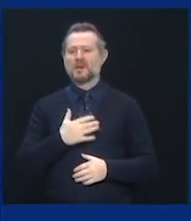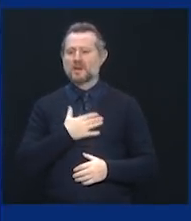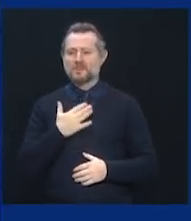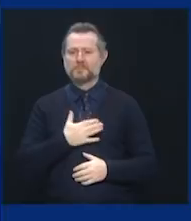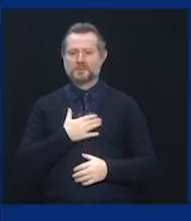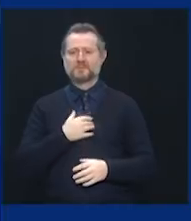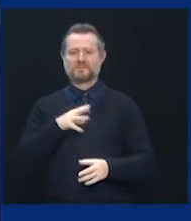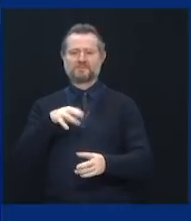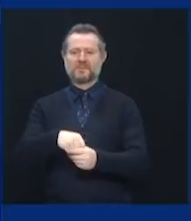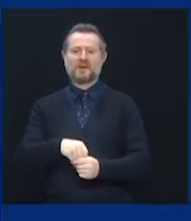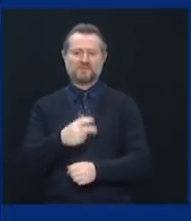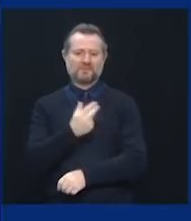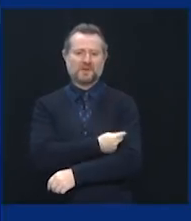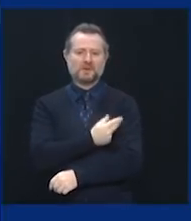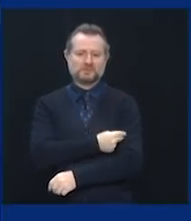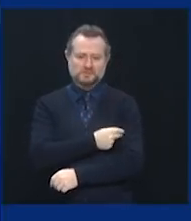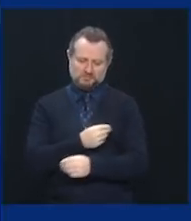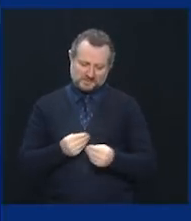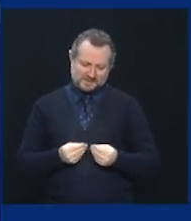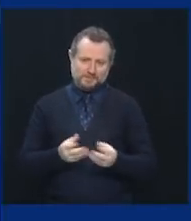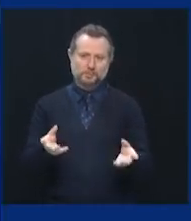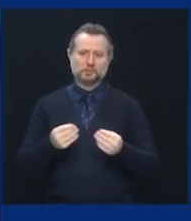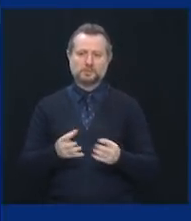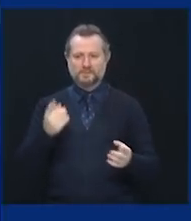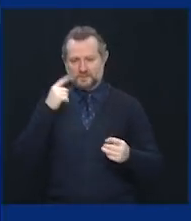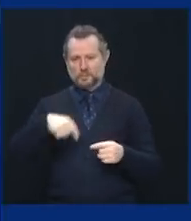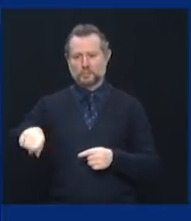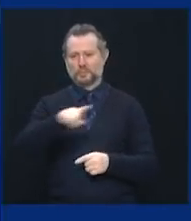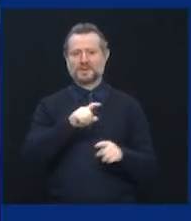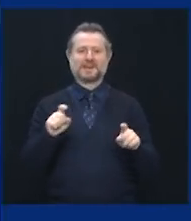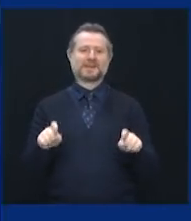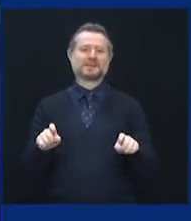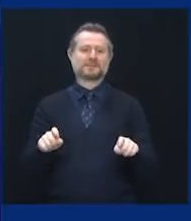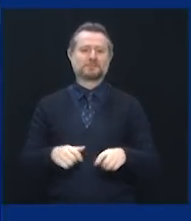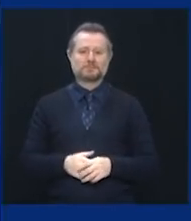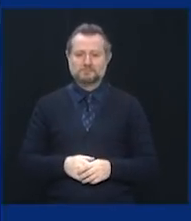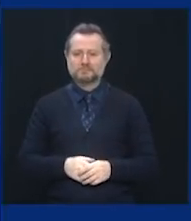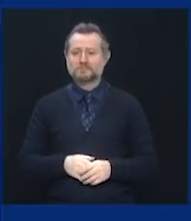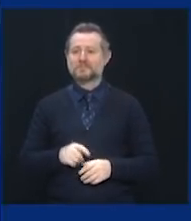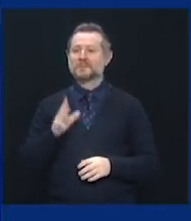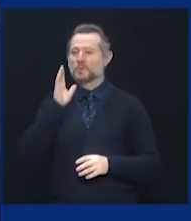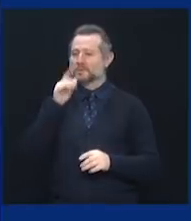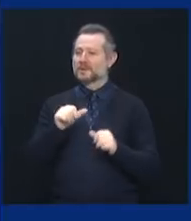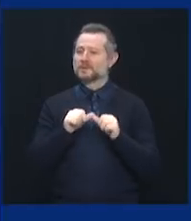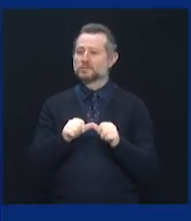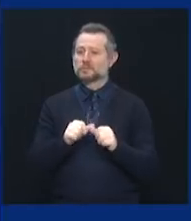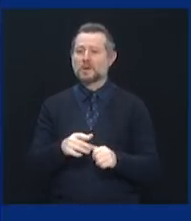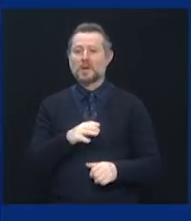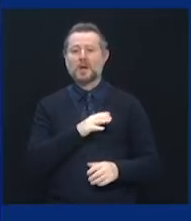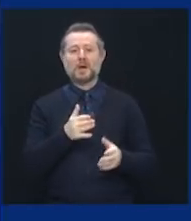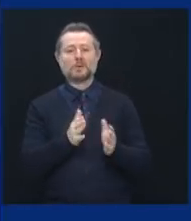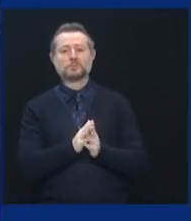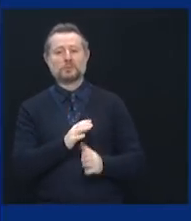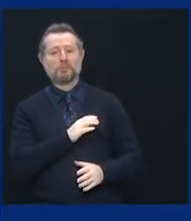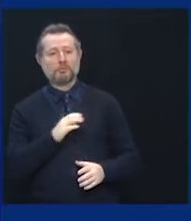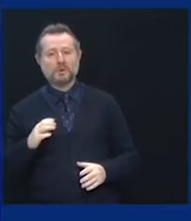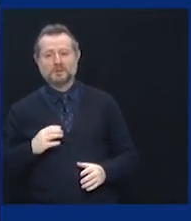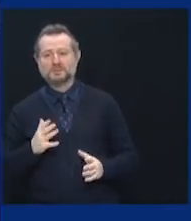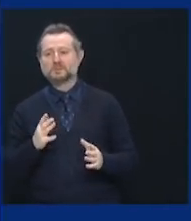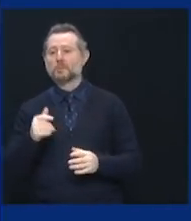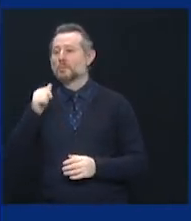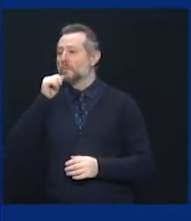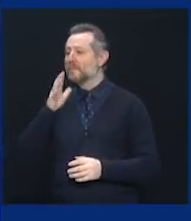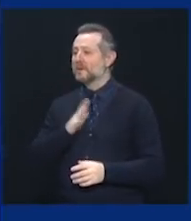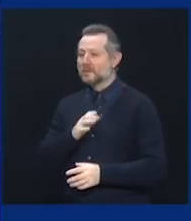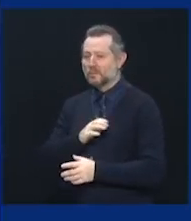bring vaccinations to the people who need it the most. We're going to continue to ask you, Congressman, Congresswoman, to bring as